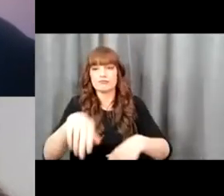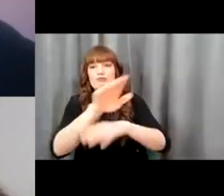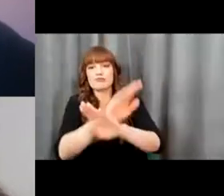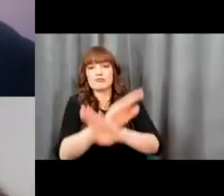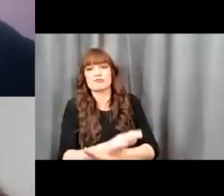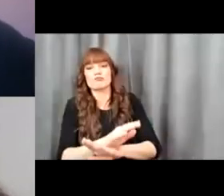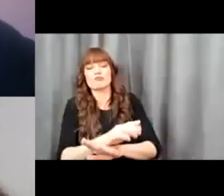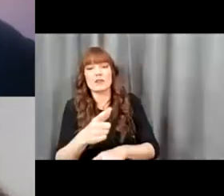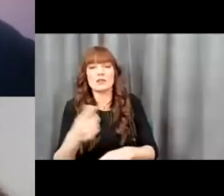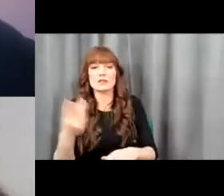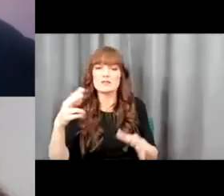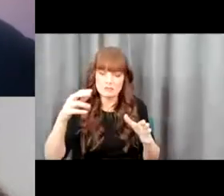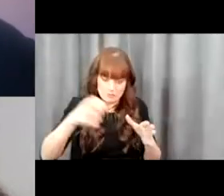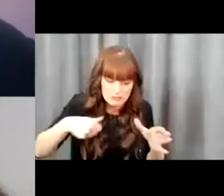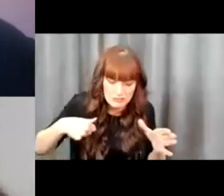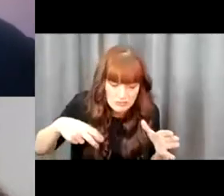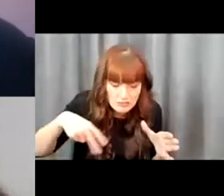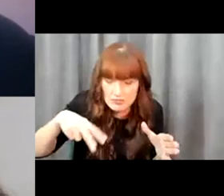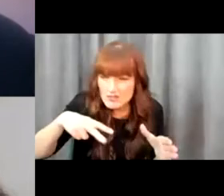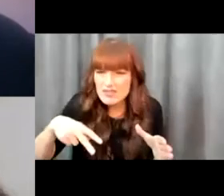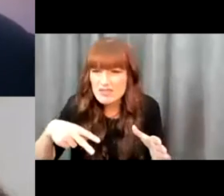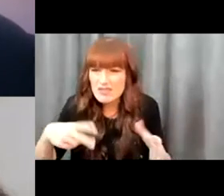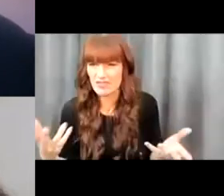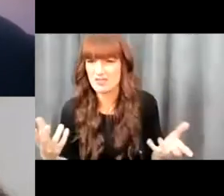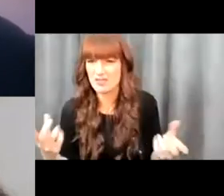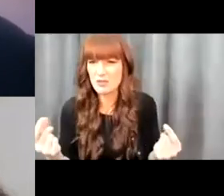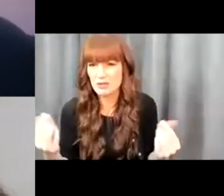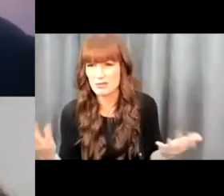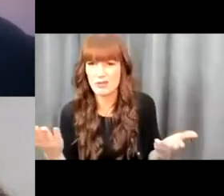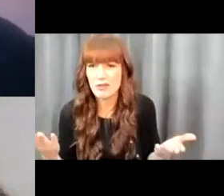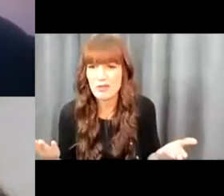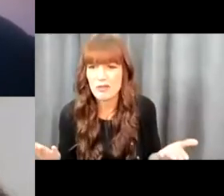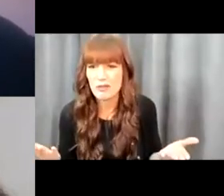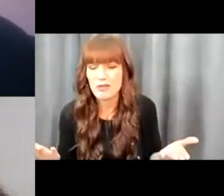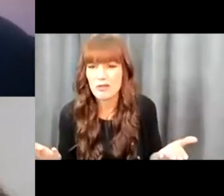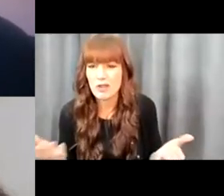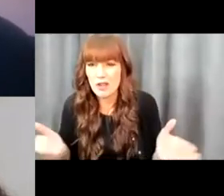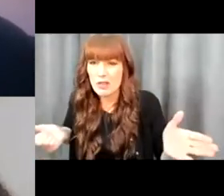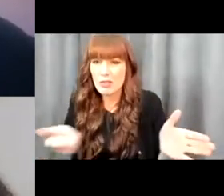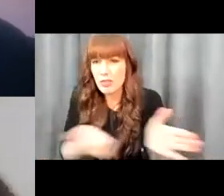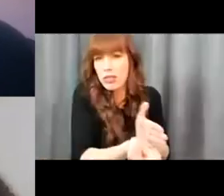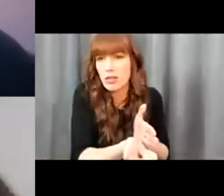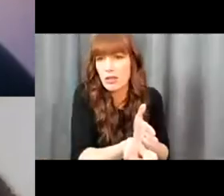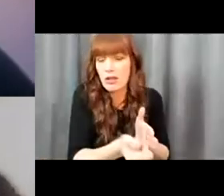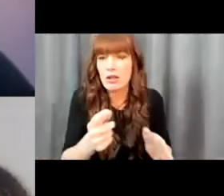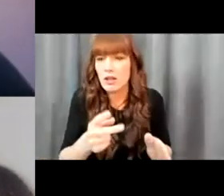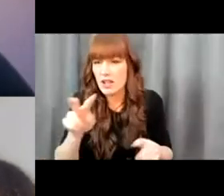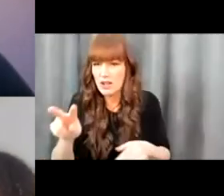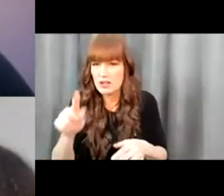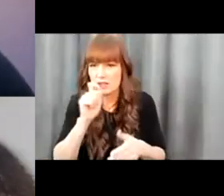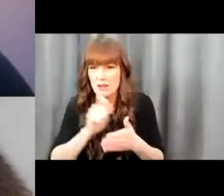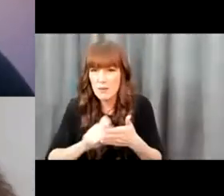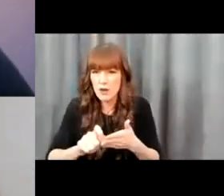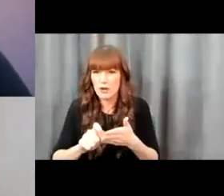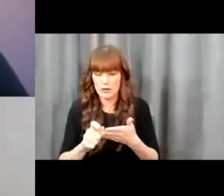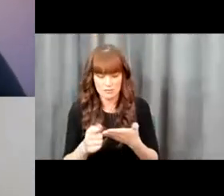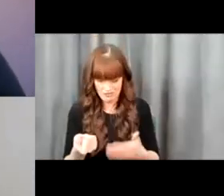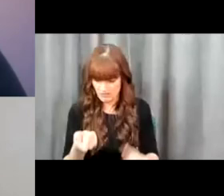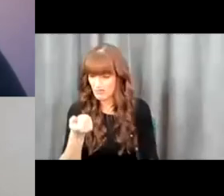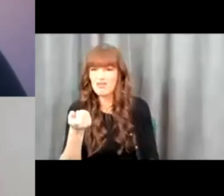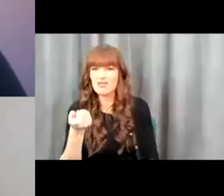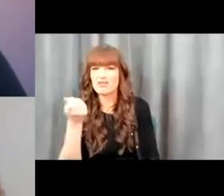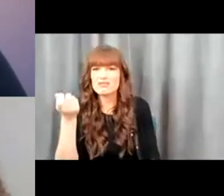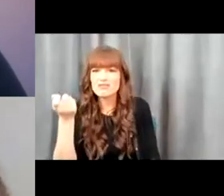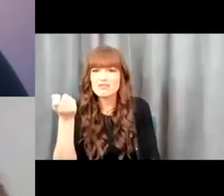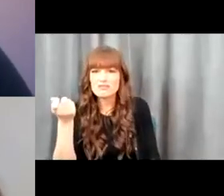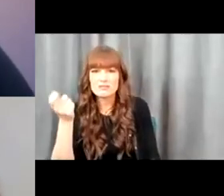Clinton buries his head back in the drawer. What are you doing here? He slams the drawer closed and examines the marker he pulled from it. He